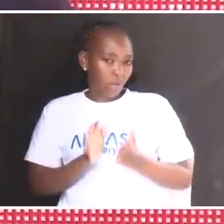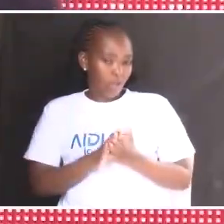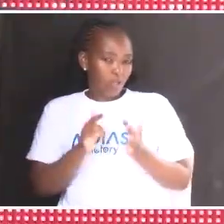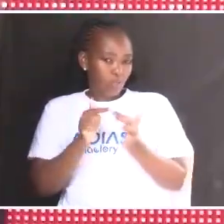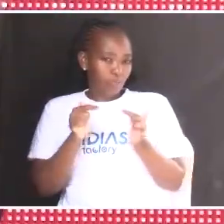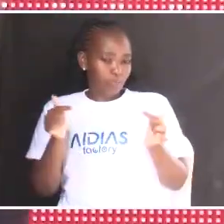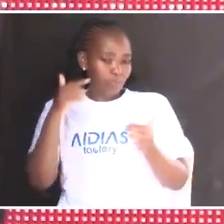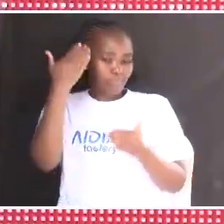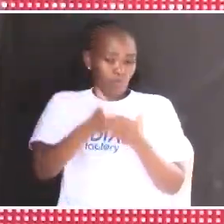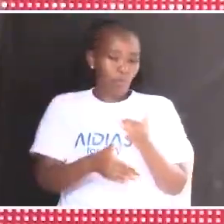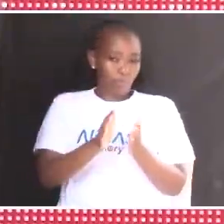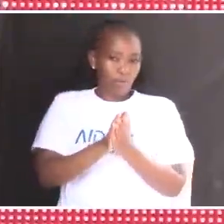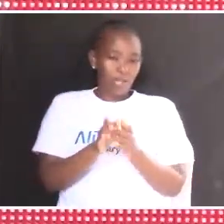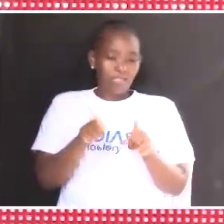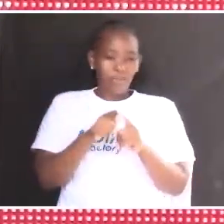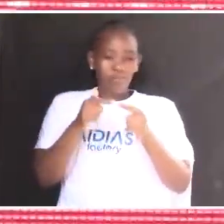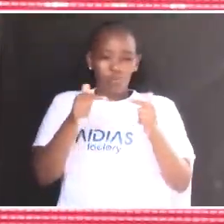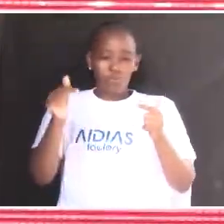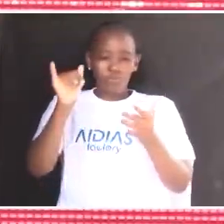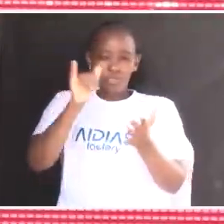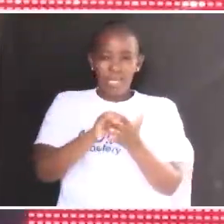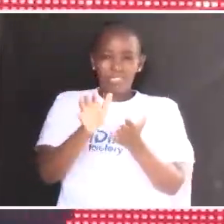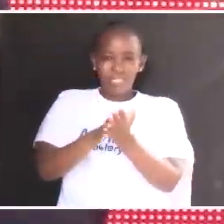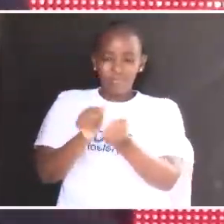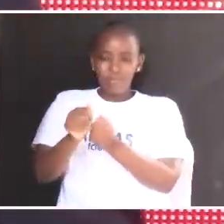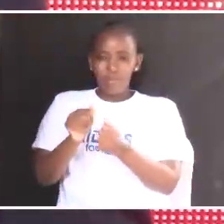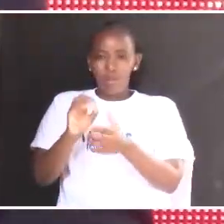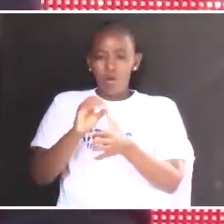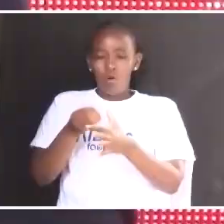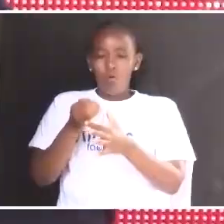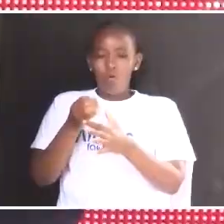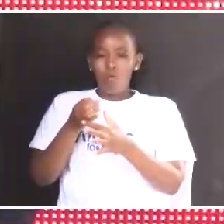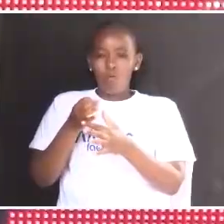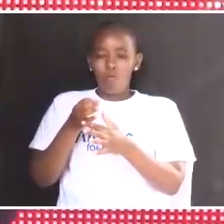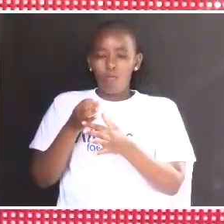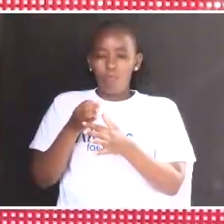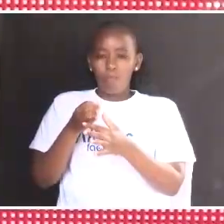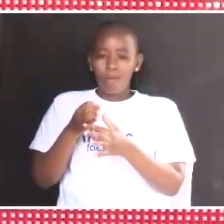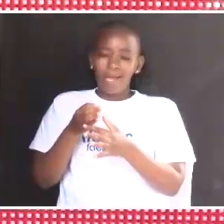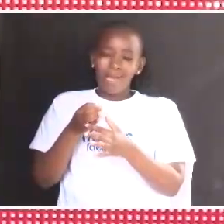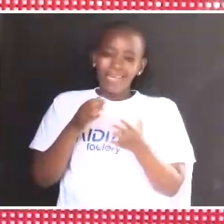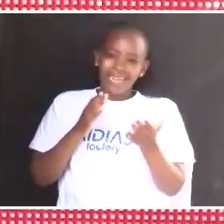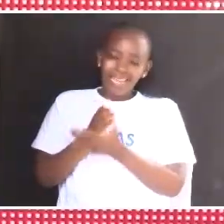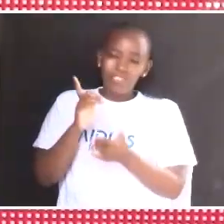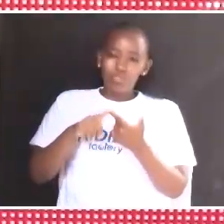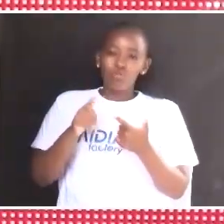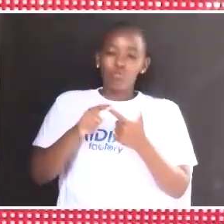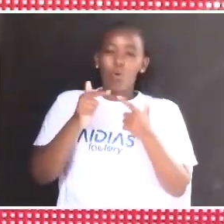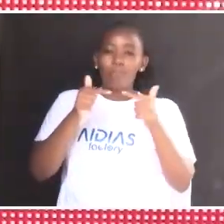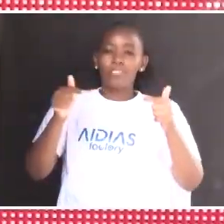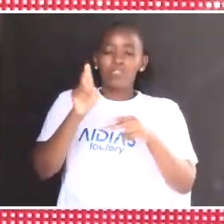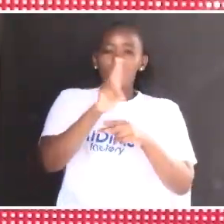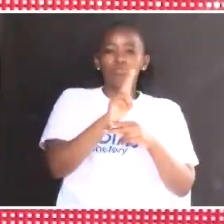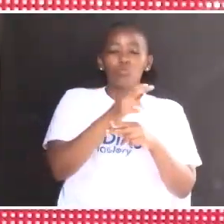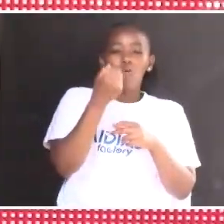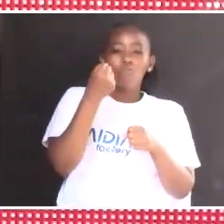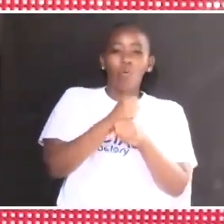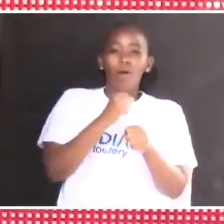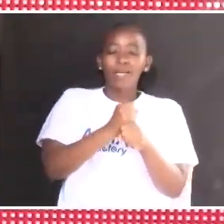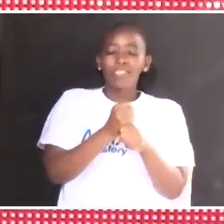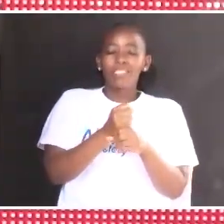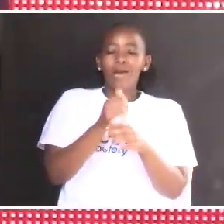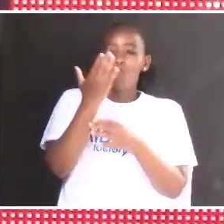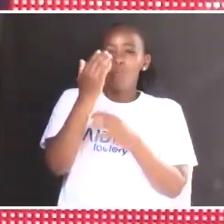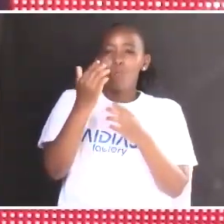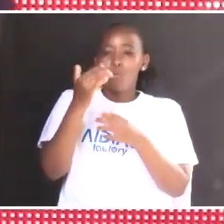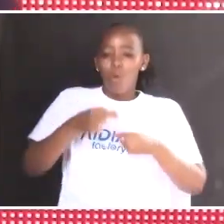prevent or to stop or to object to that distortion or force attribution. Right to object to the use of your work in a way that affects